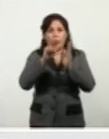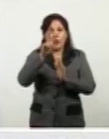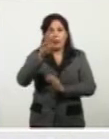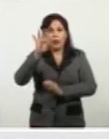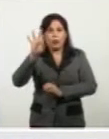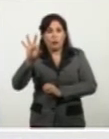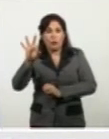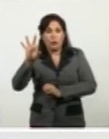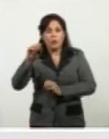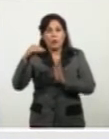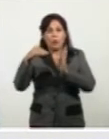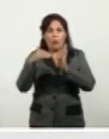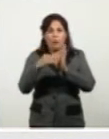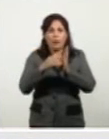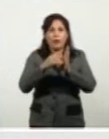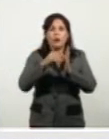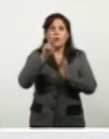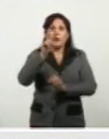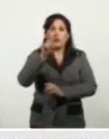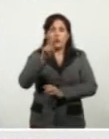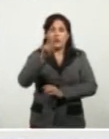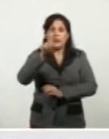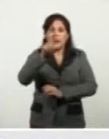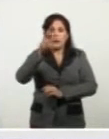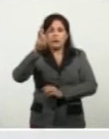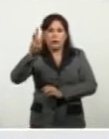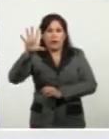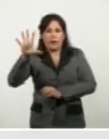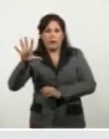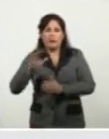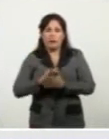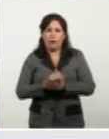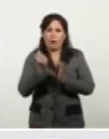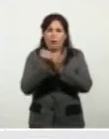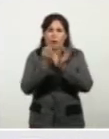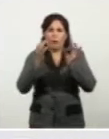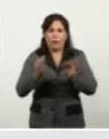remains worrisome, although 185